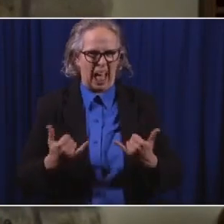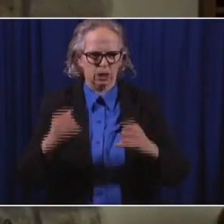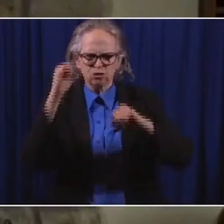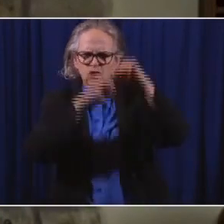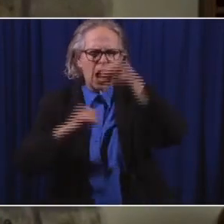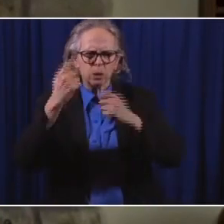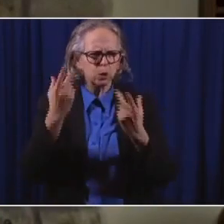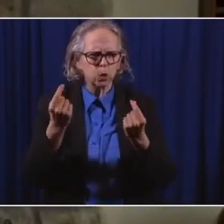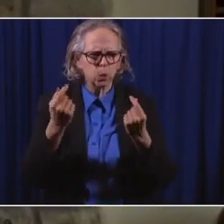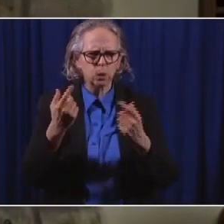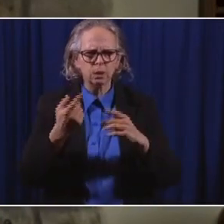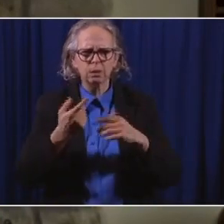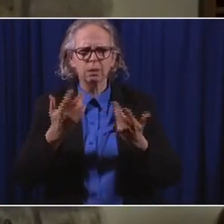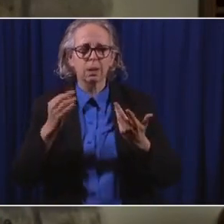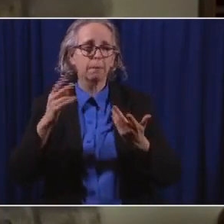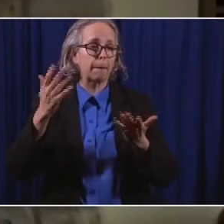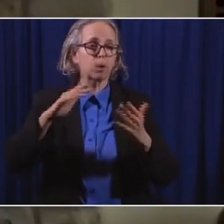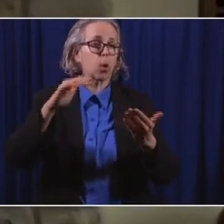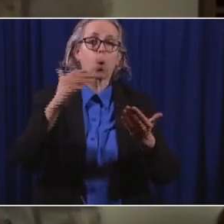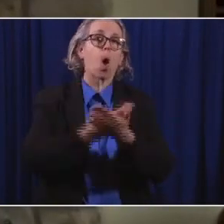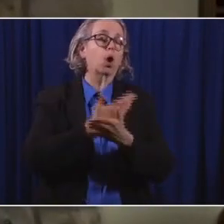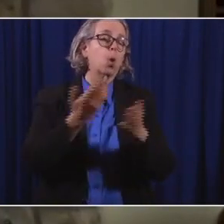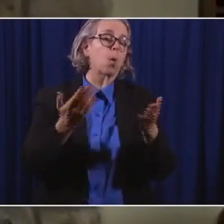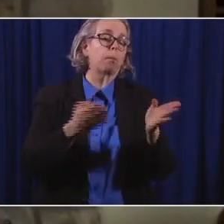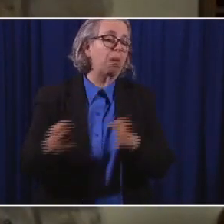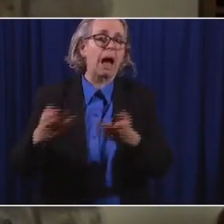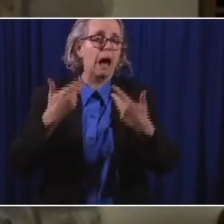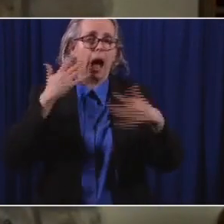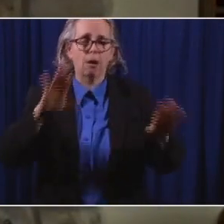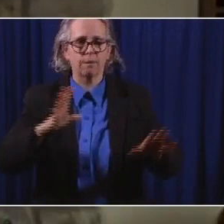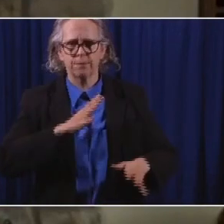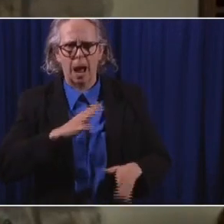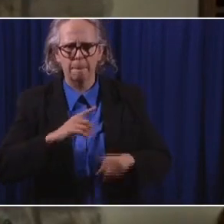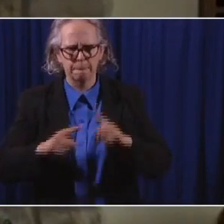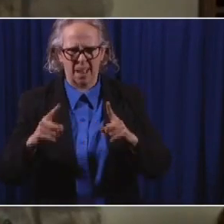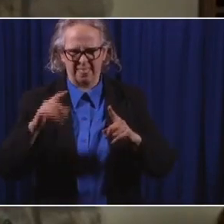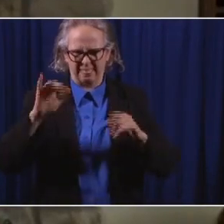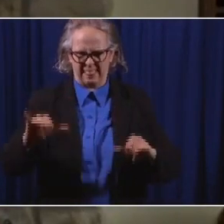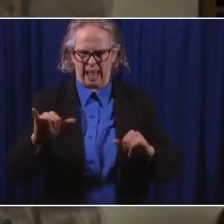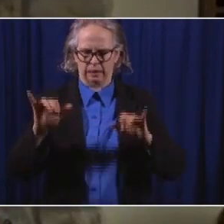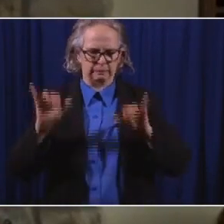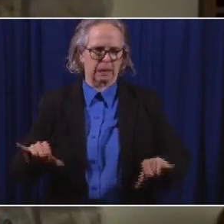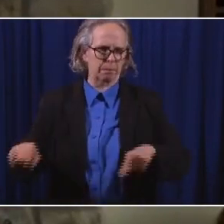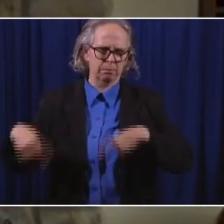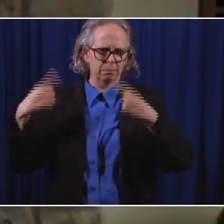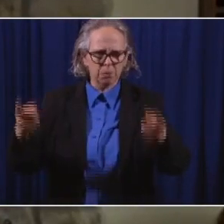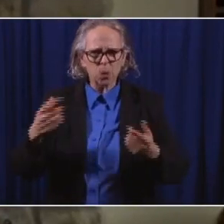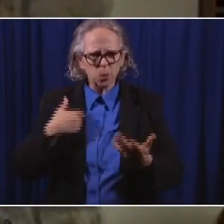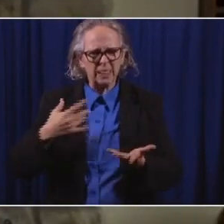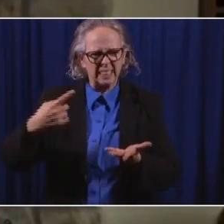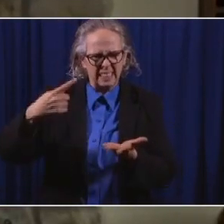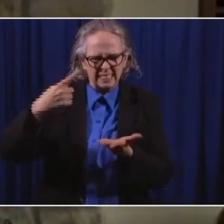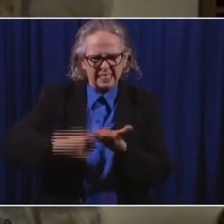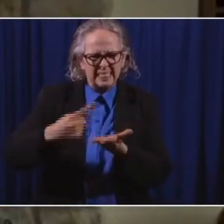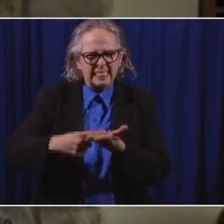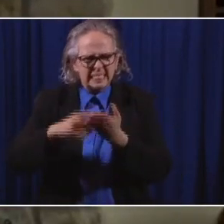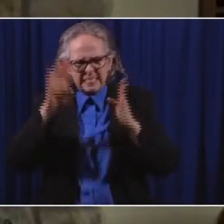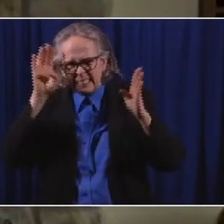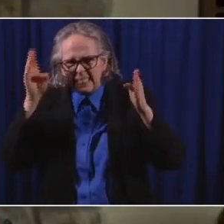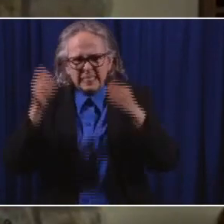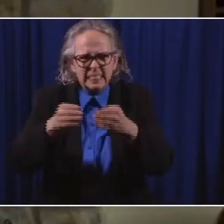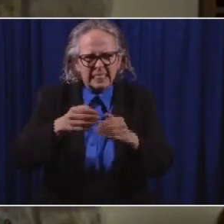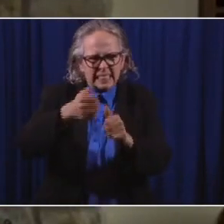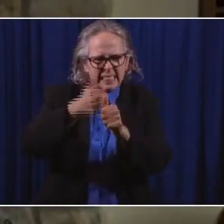like that, but that's fine. You know, was really drilling down county by county. And as we have these